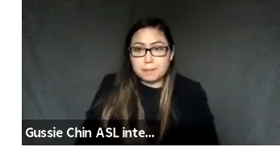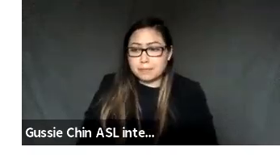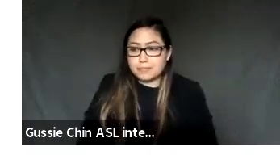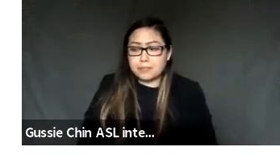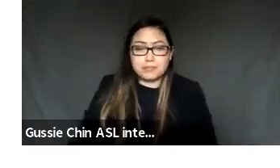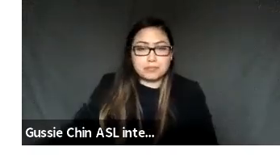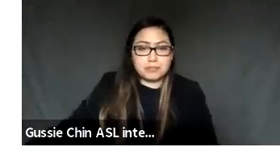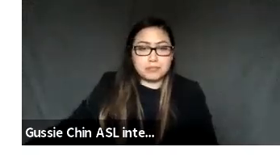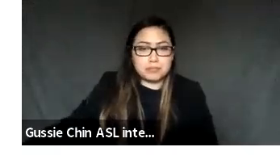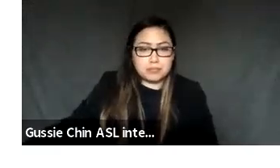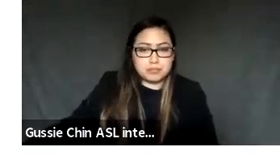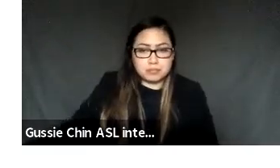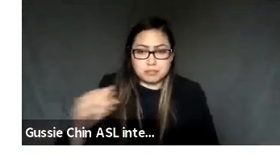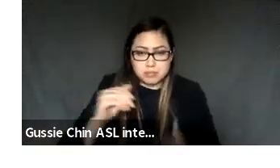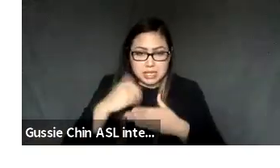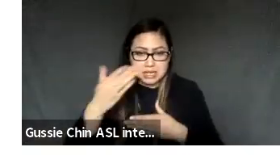Next question.